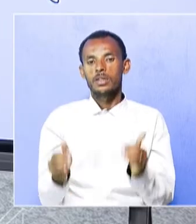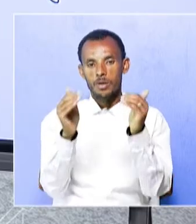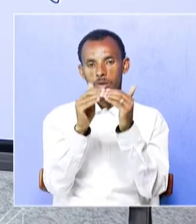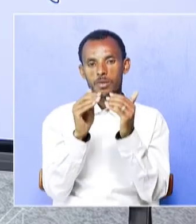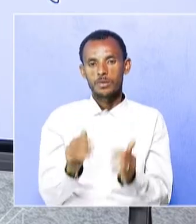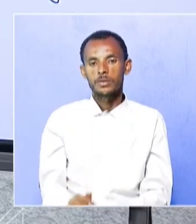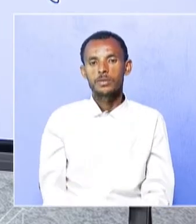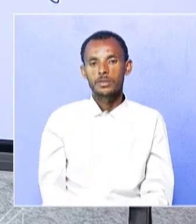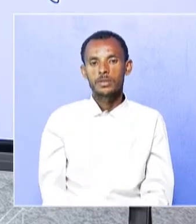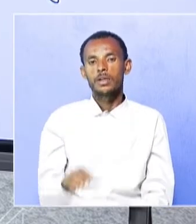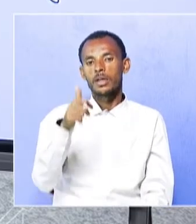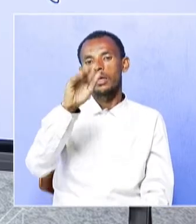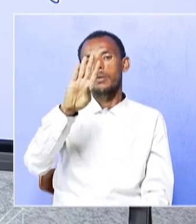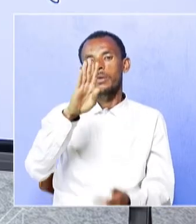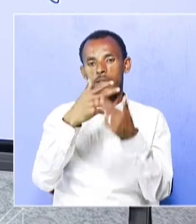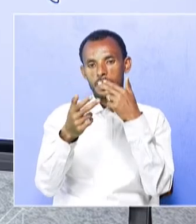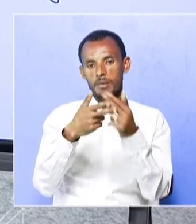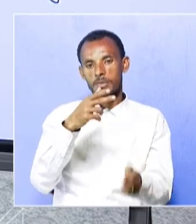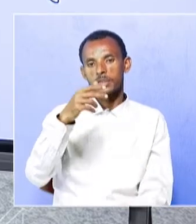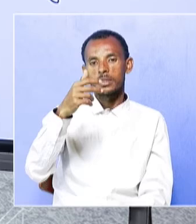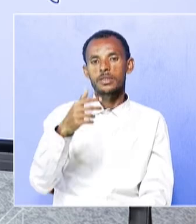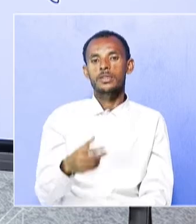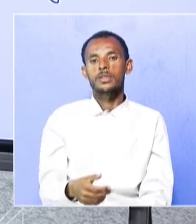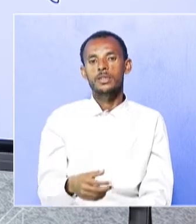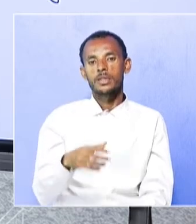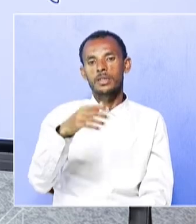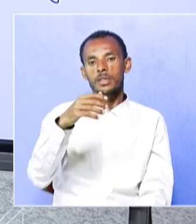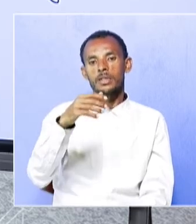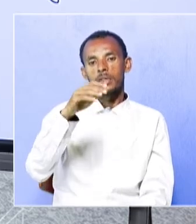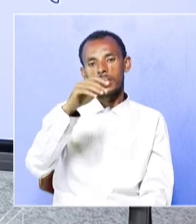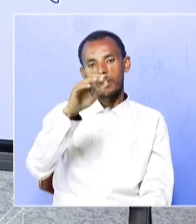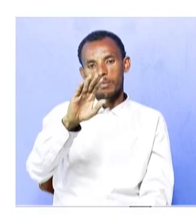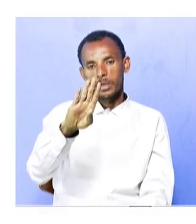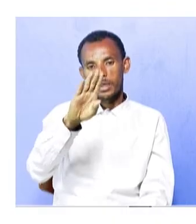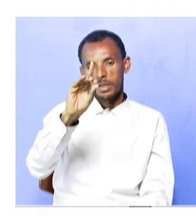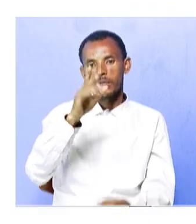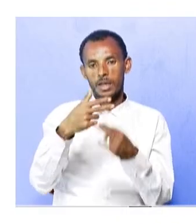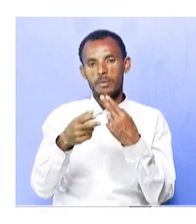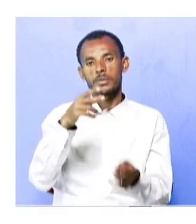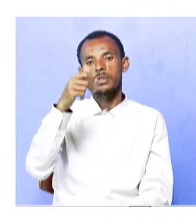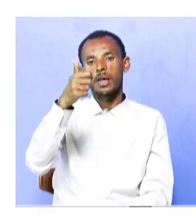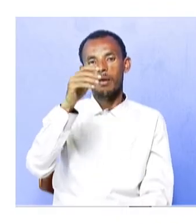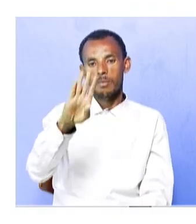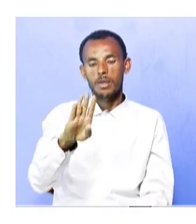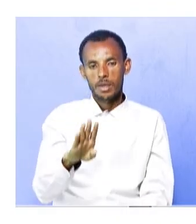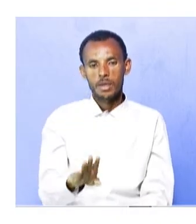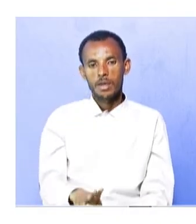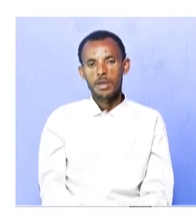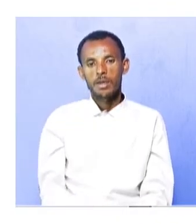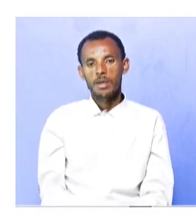as AB times BD or BD times AB, okay? So BD